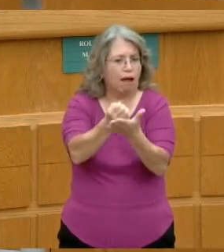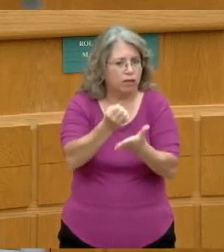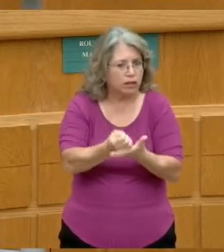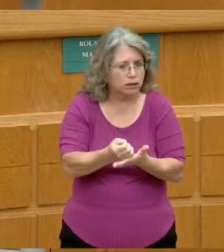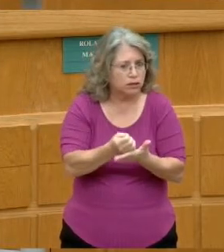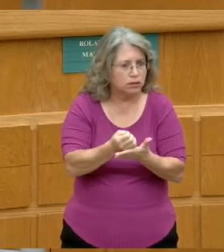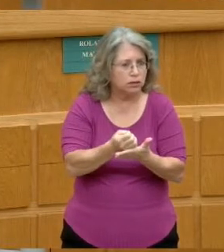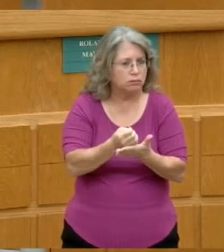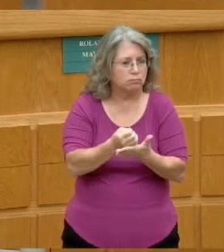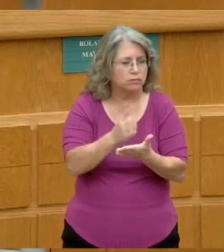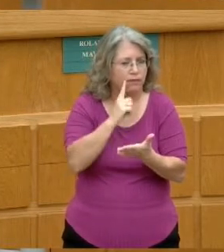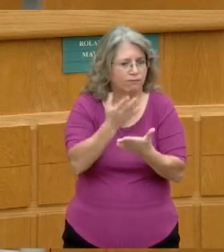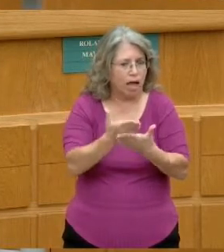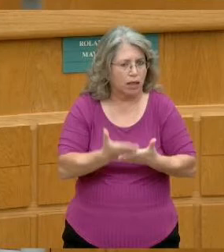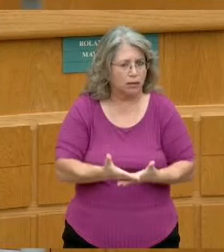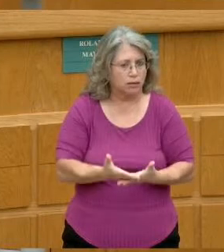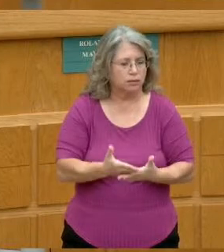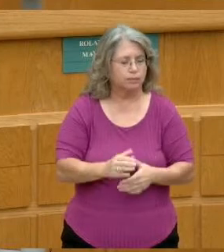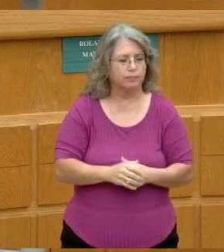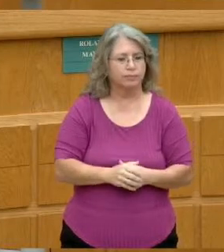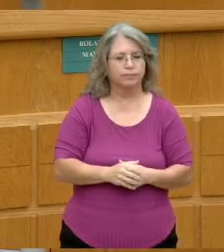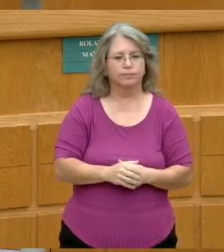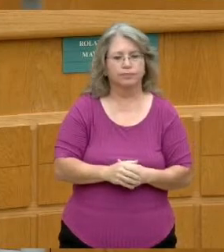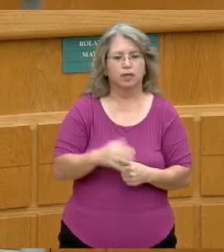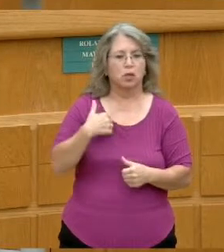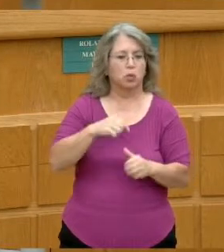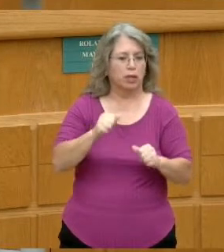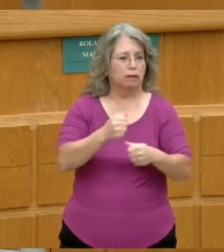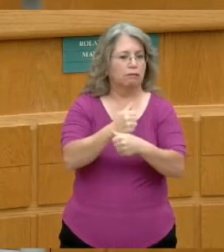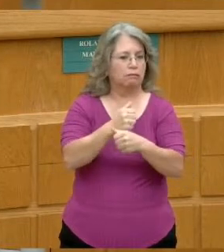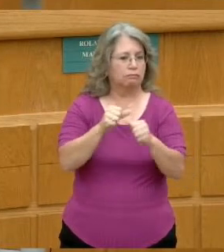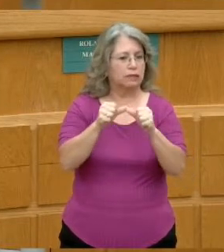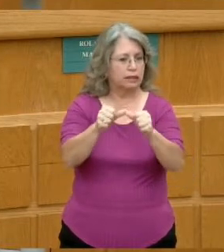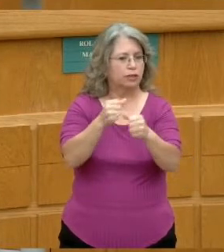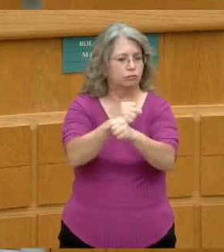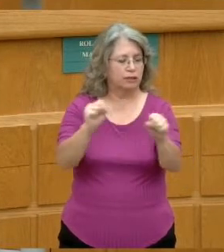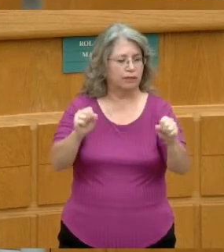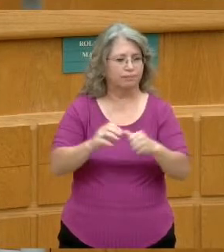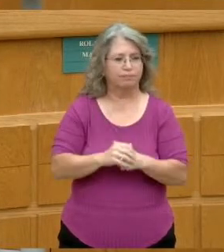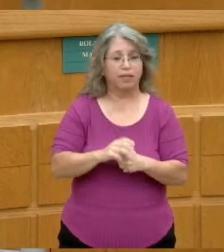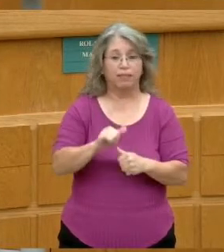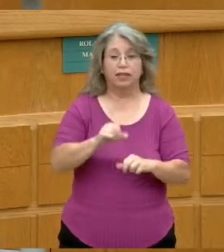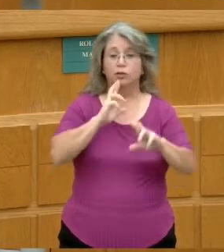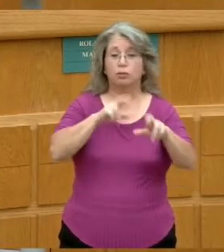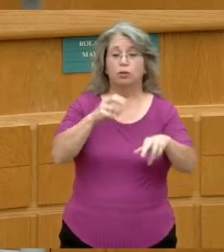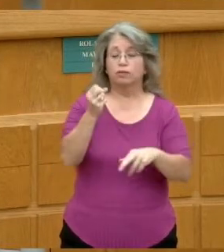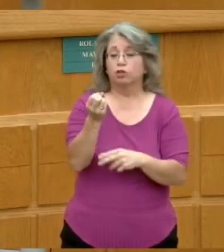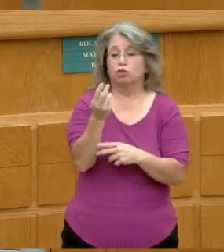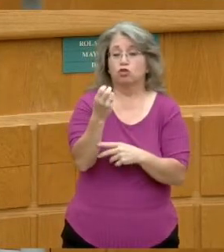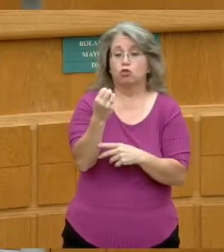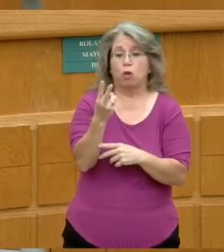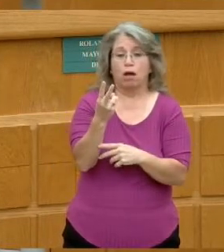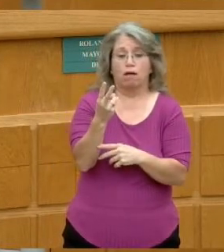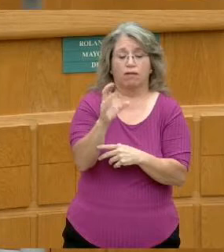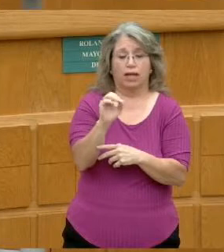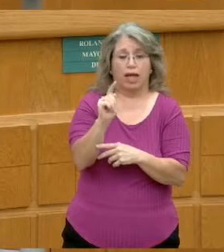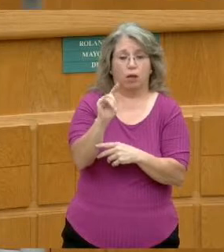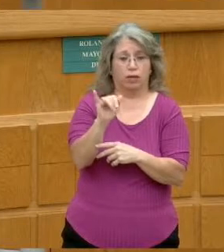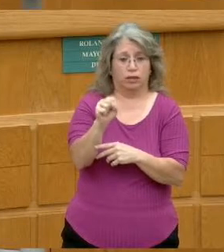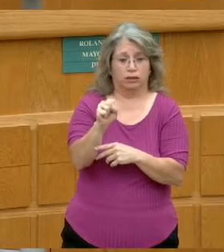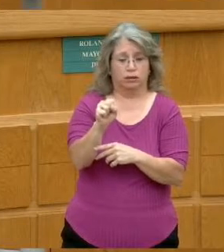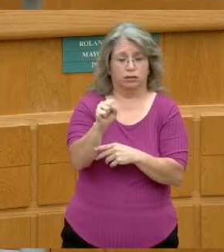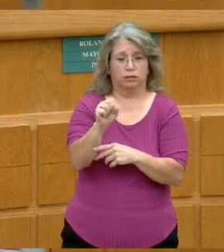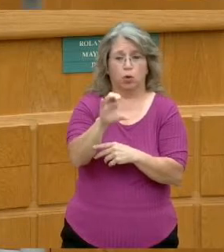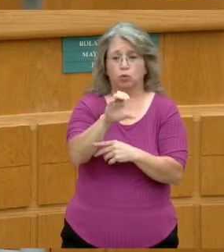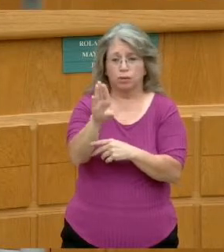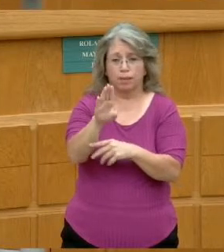as possible. This report is for the 12-county Coastal Bend area. It's not just for Nueces County,